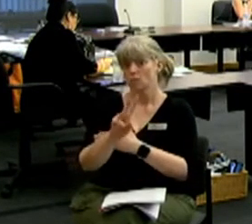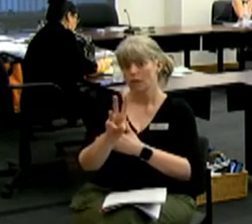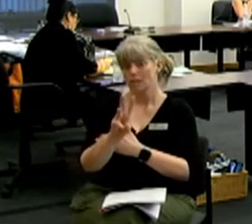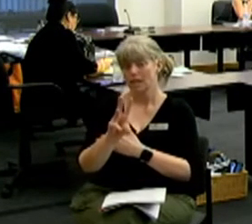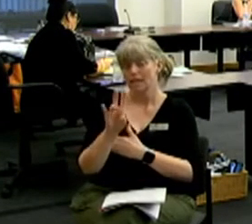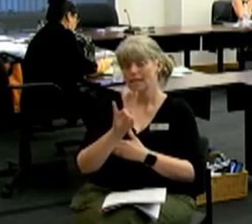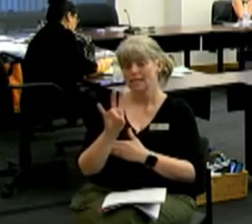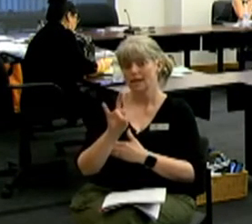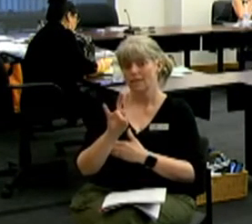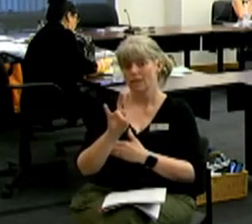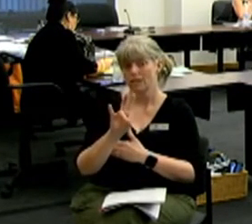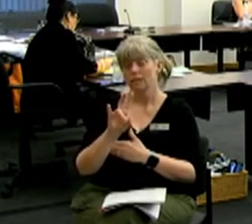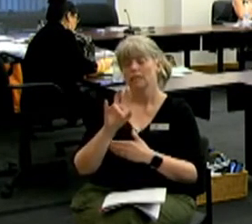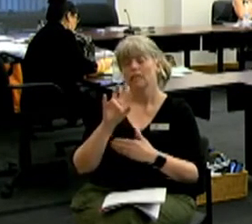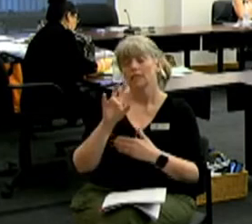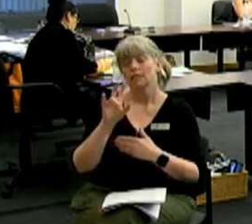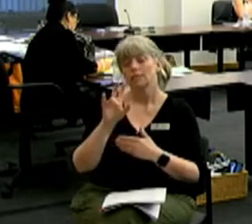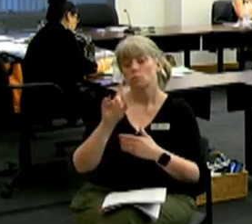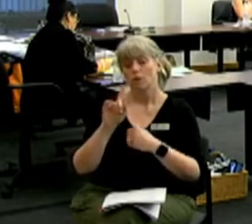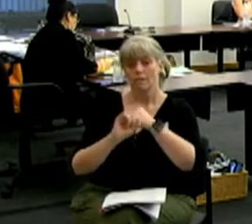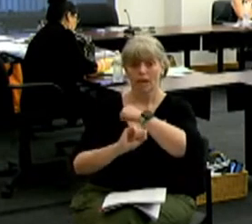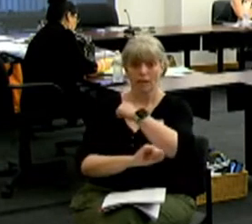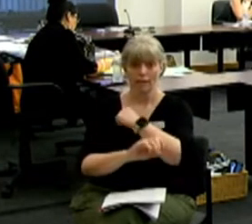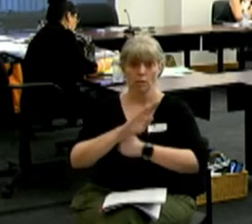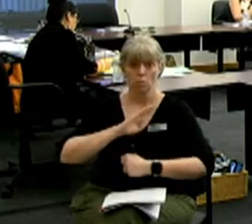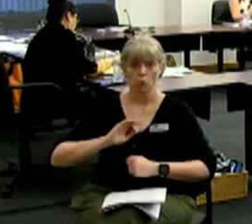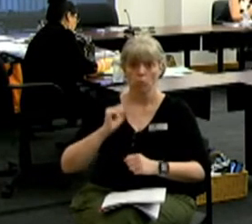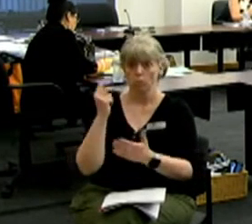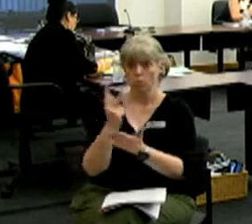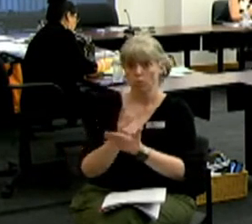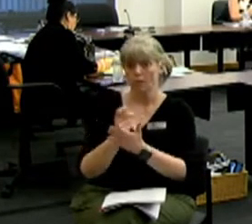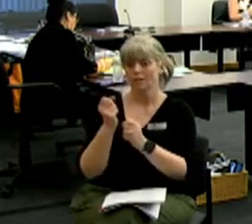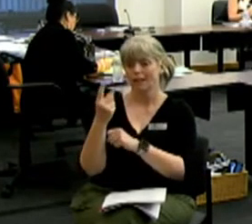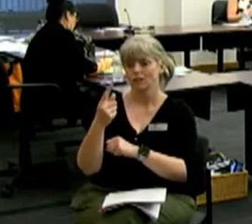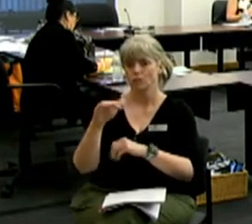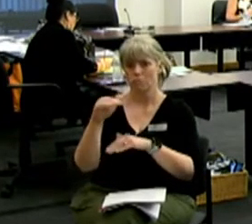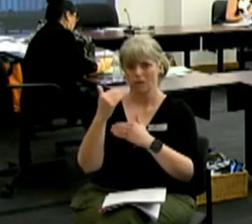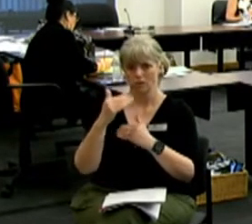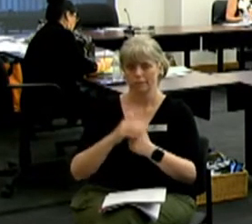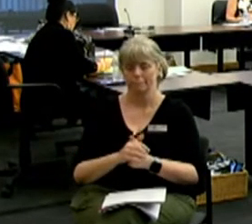in the president's boardroom, where the foundation board will be approving our next year's